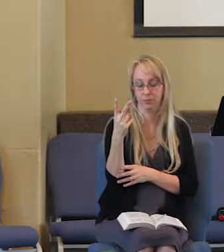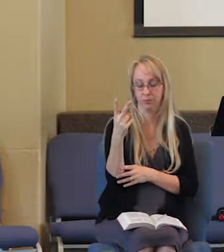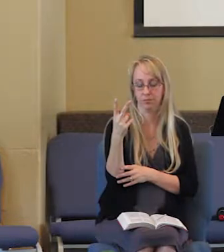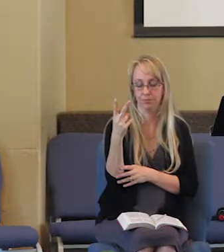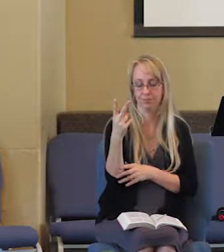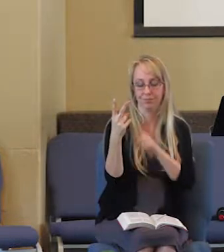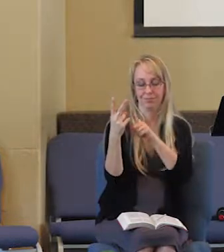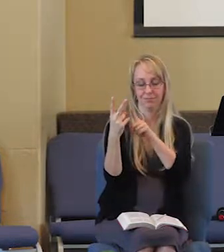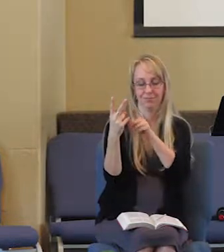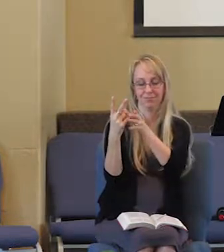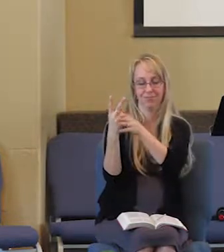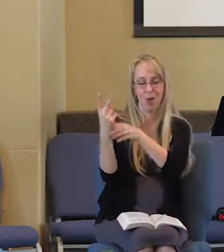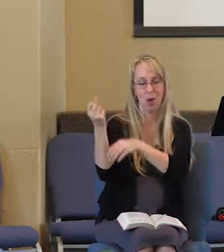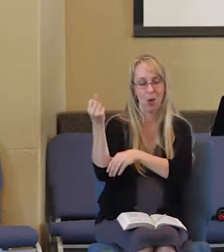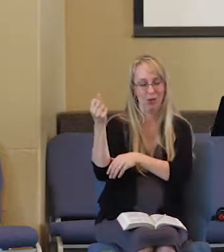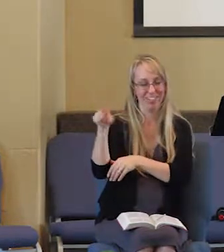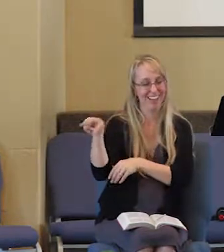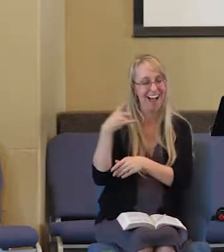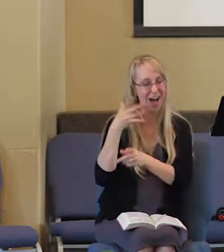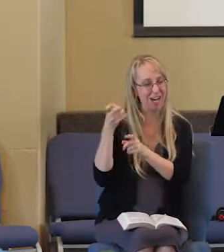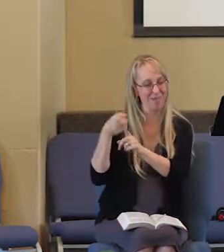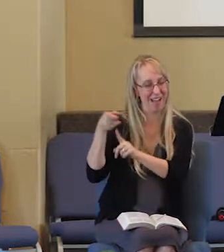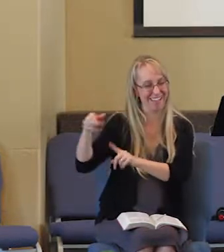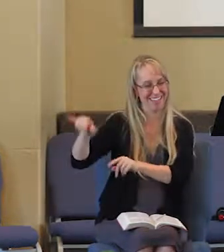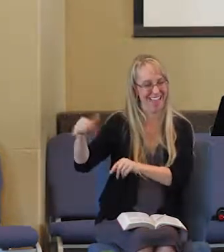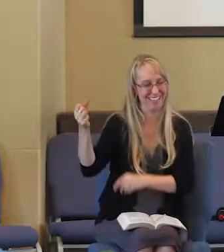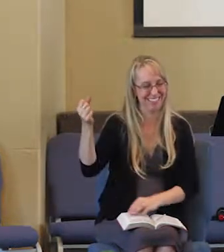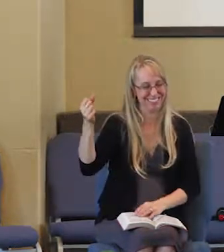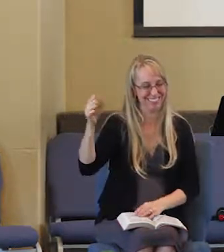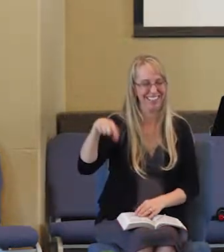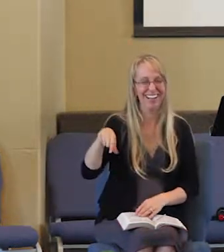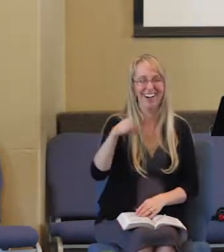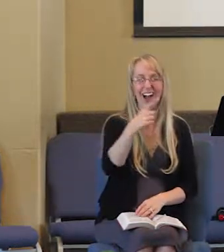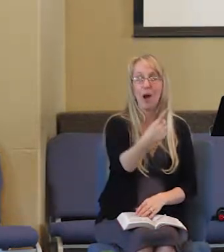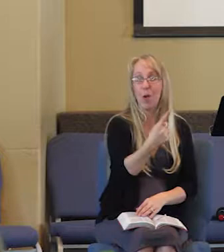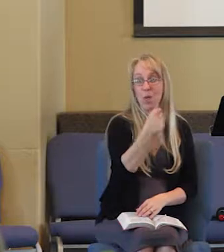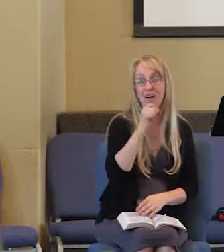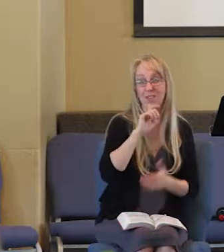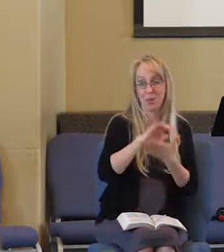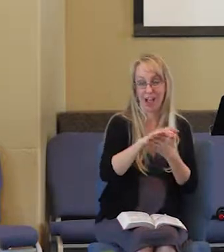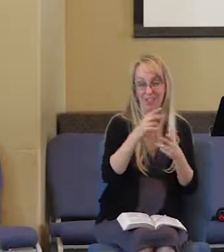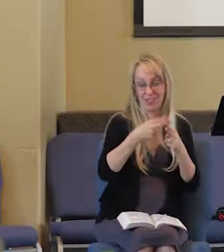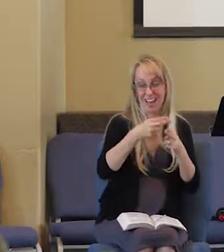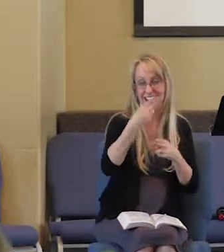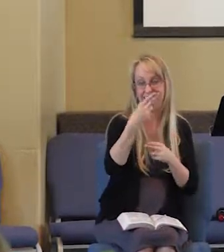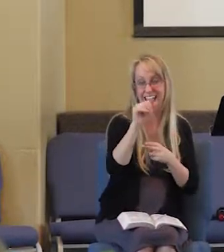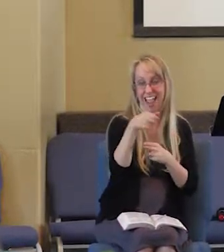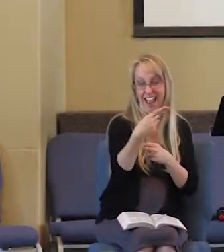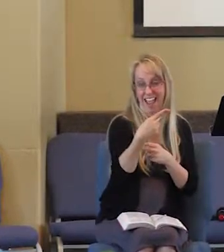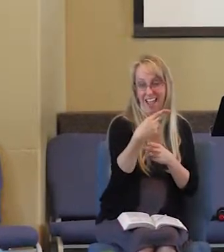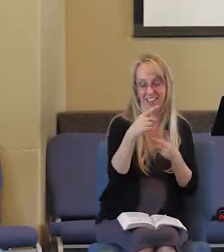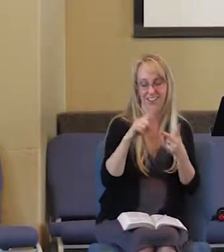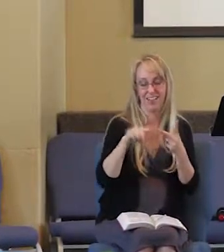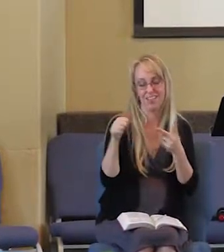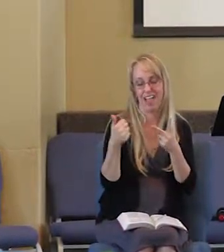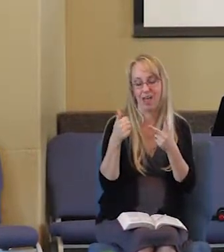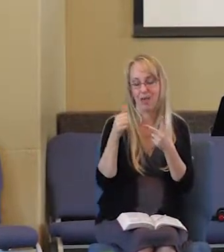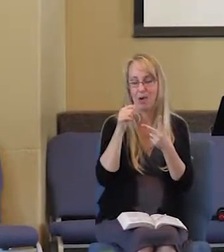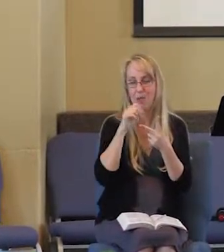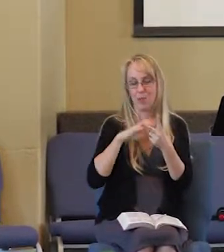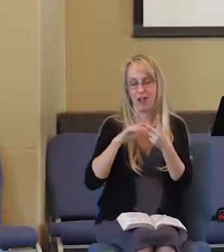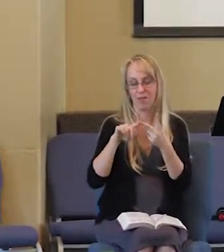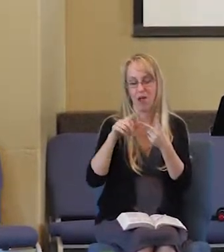I'll get back to that. The name of one was Hannah, and the name of the other was